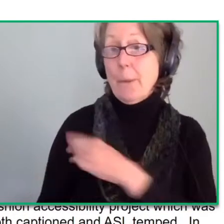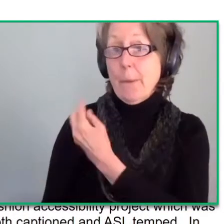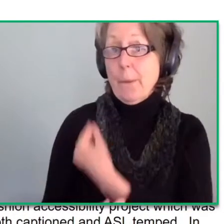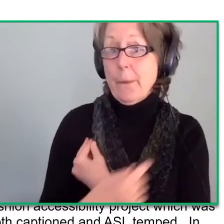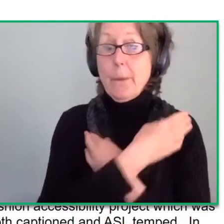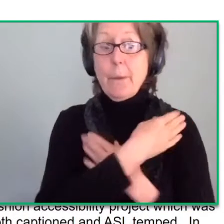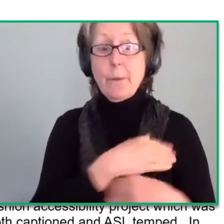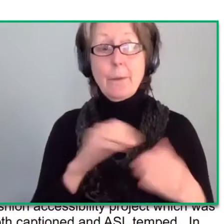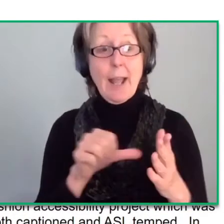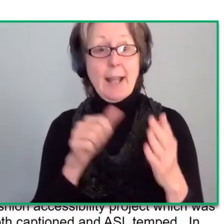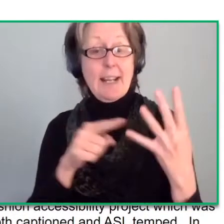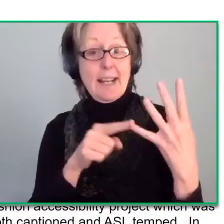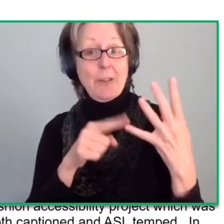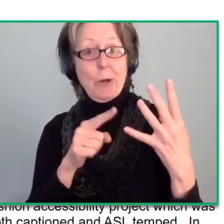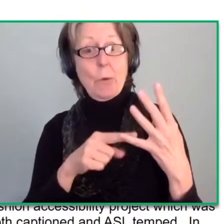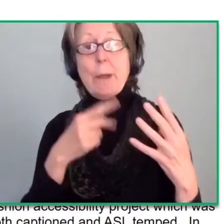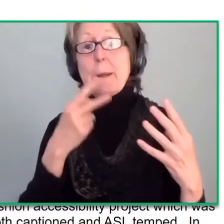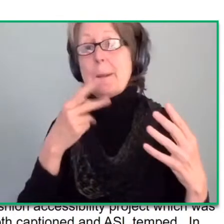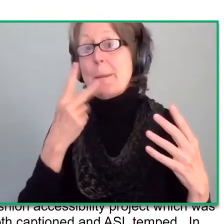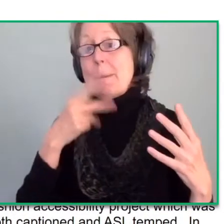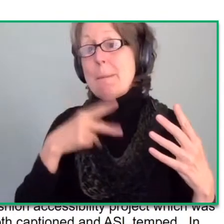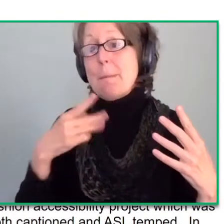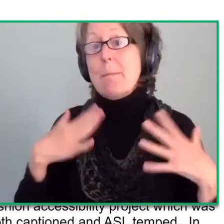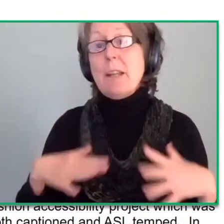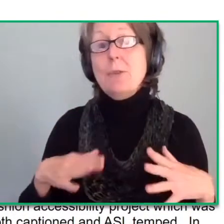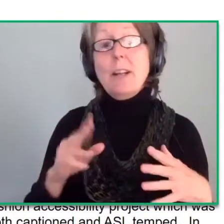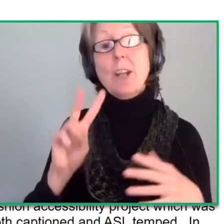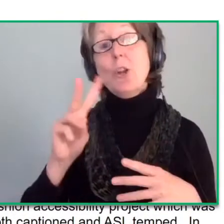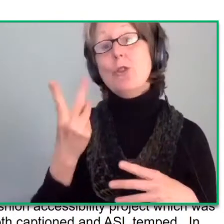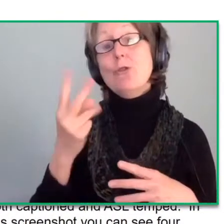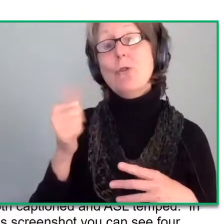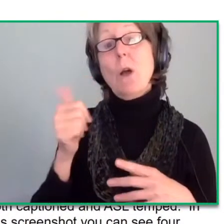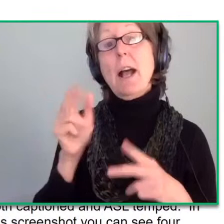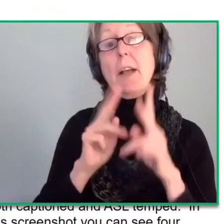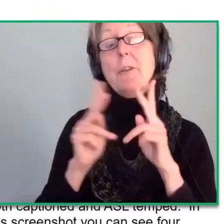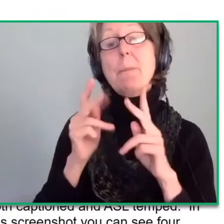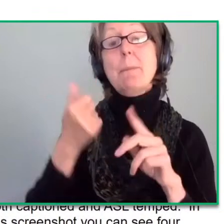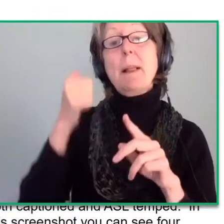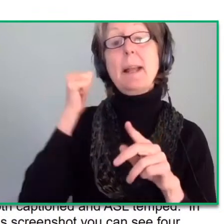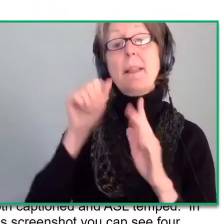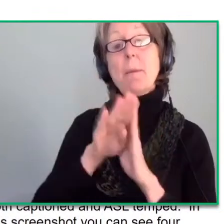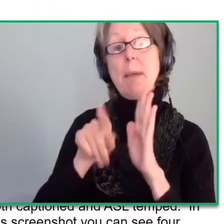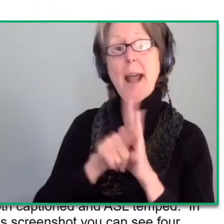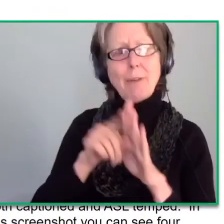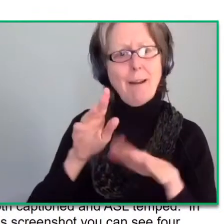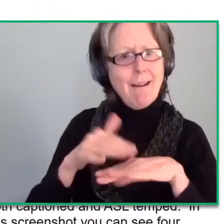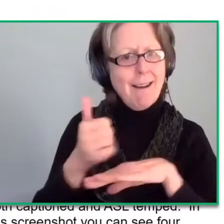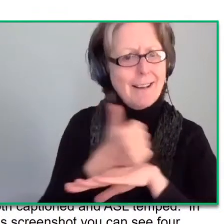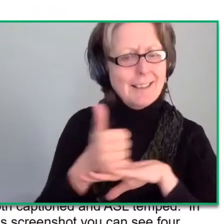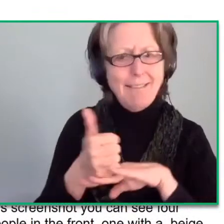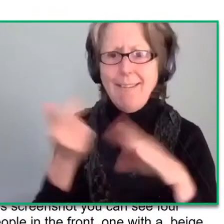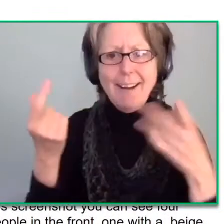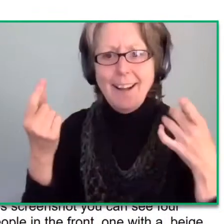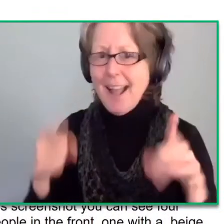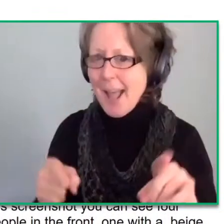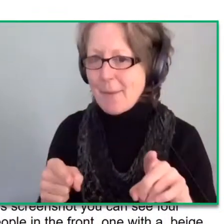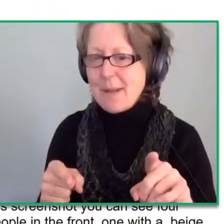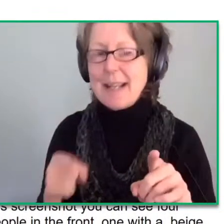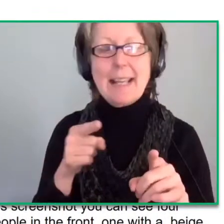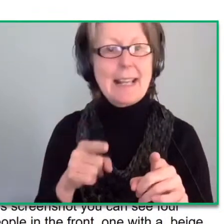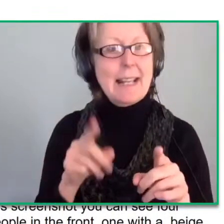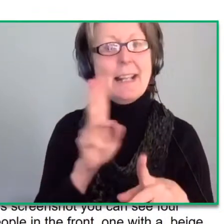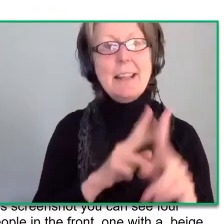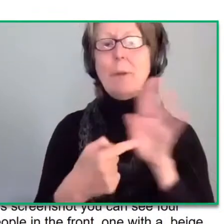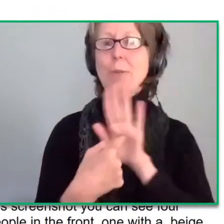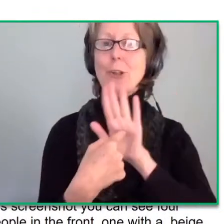pink dress. There are 2 other people in the background. They are on a stage. What's happening is that these people are showcasing